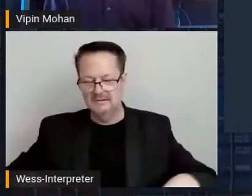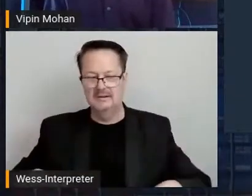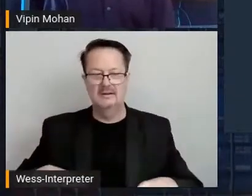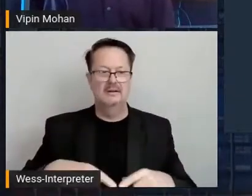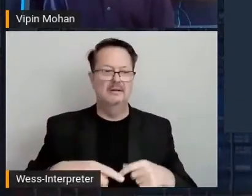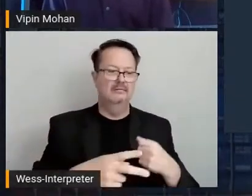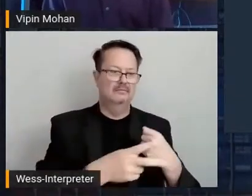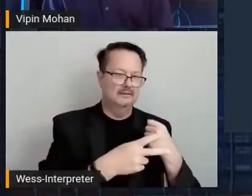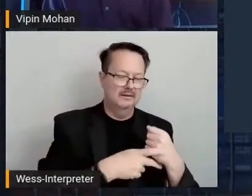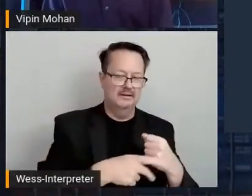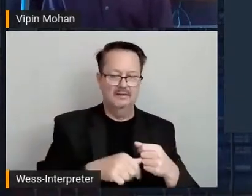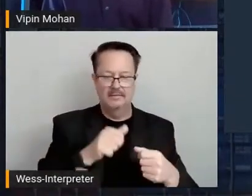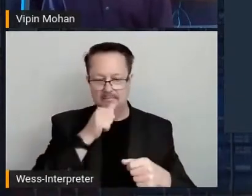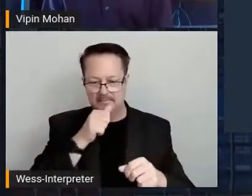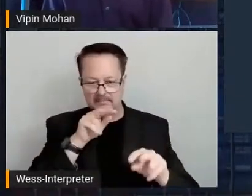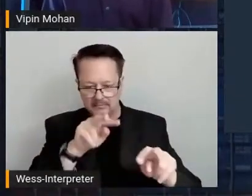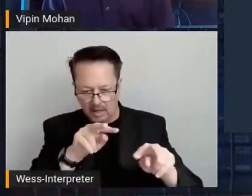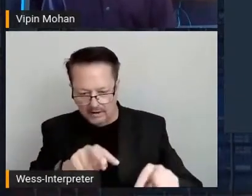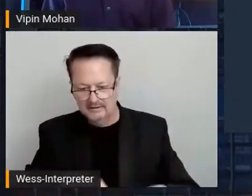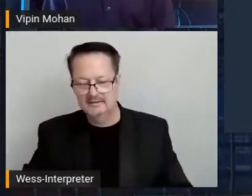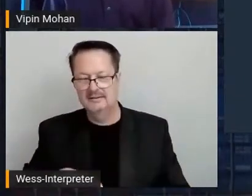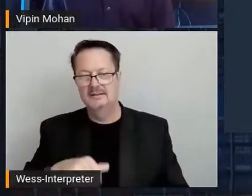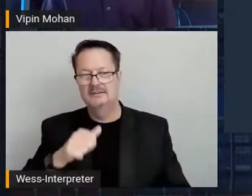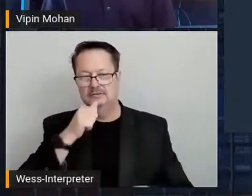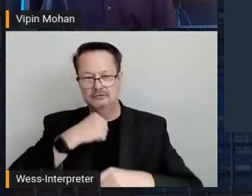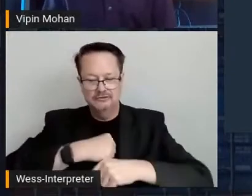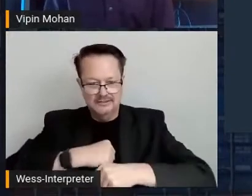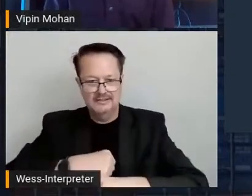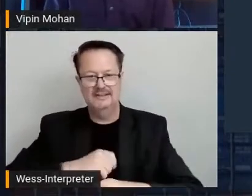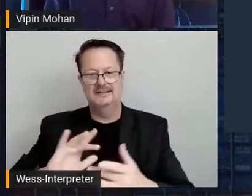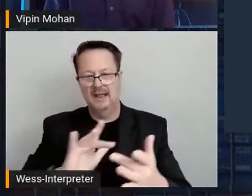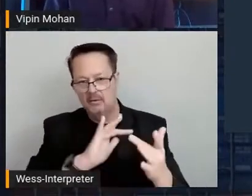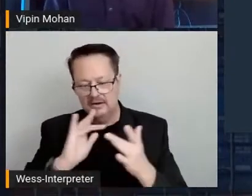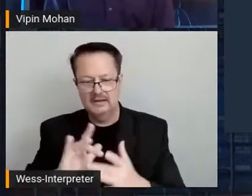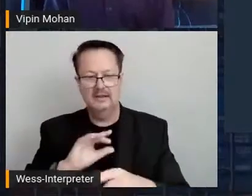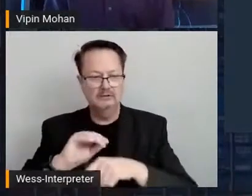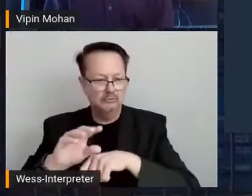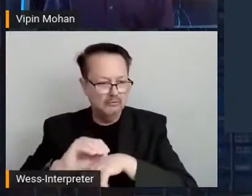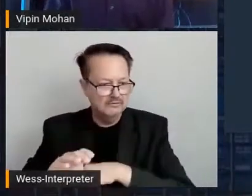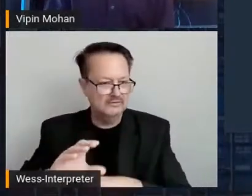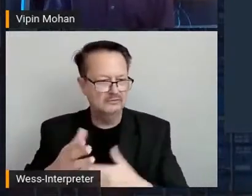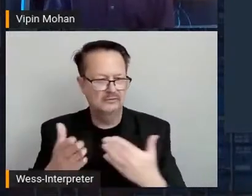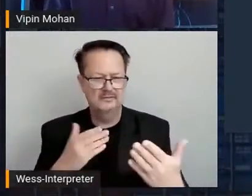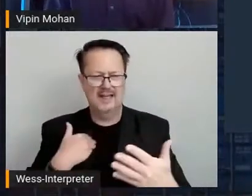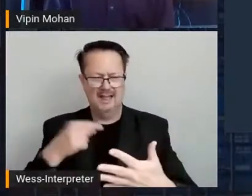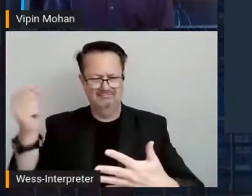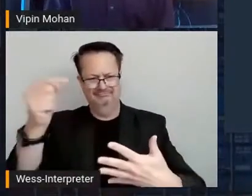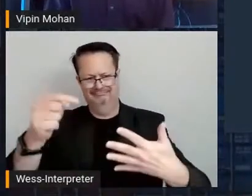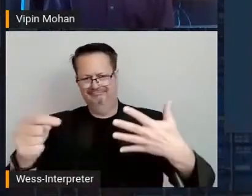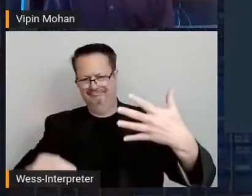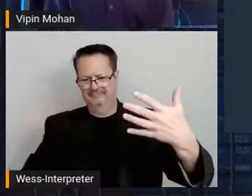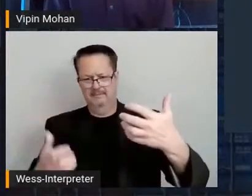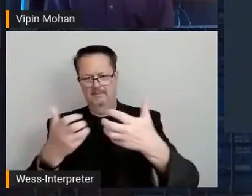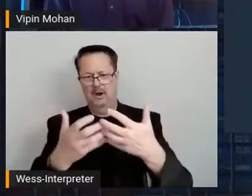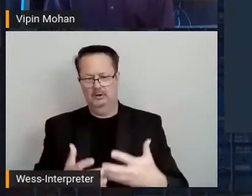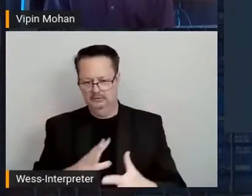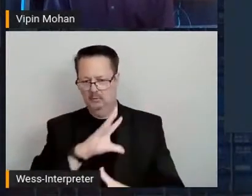and logging, security, networking, and even consulting services. So we have a bunch of our consulting partners who are part of our